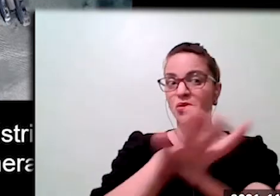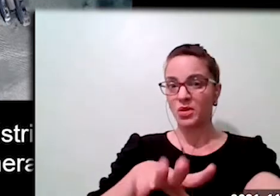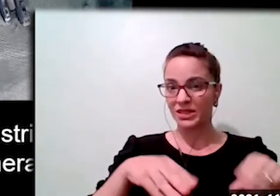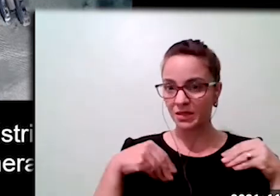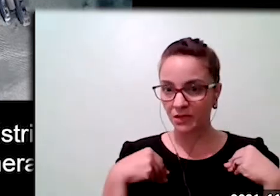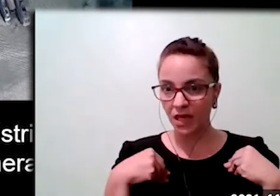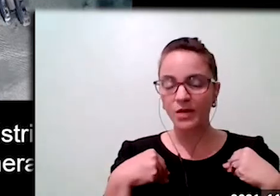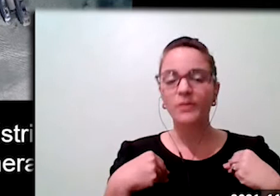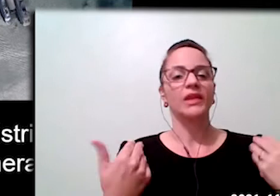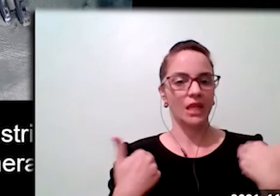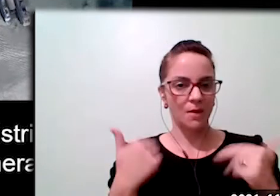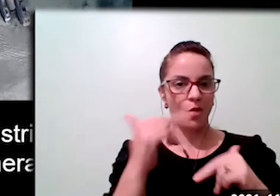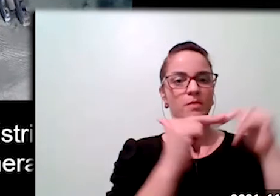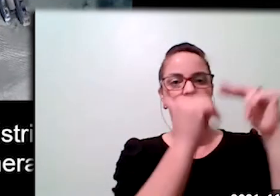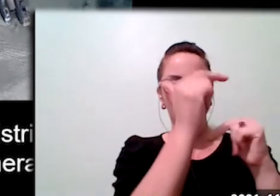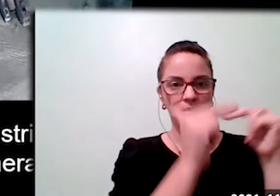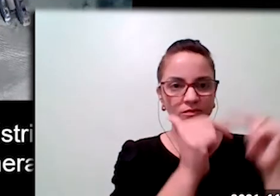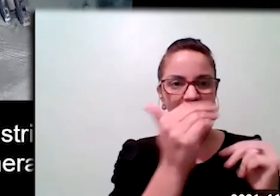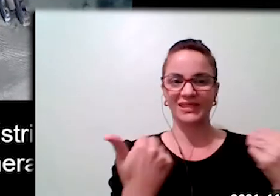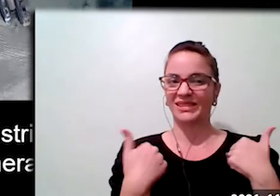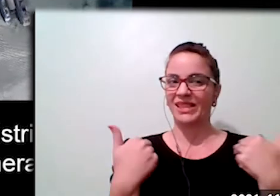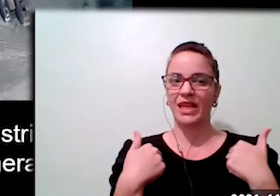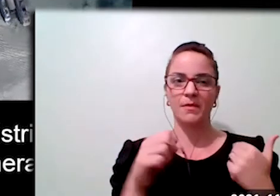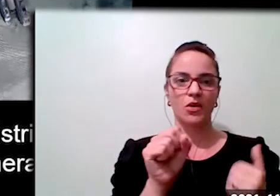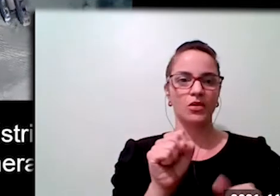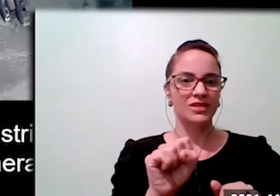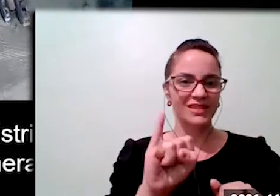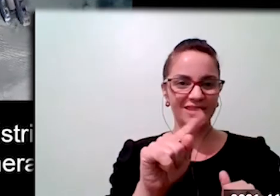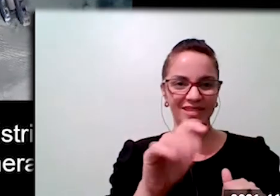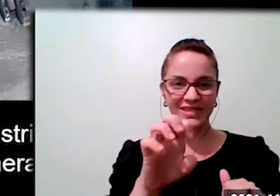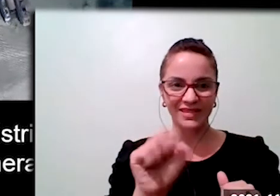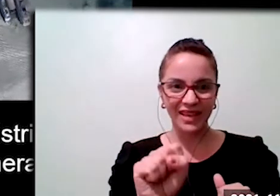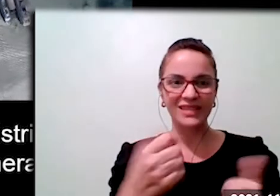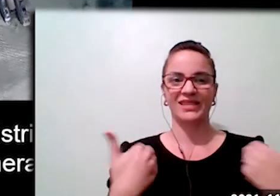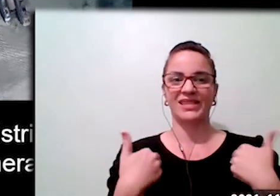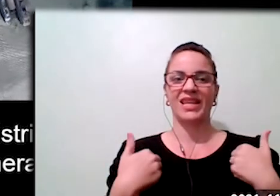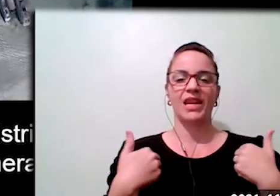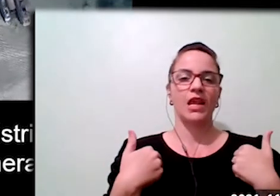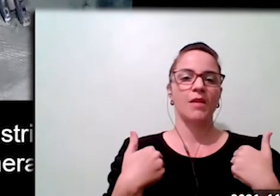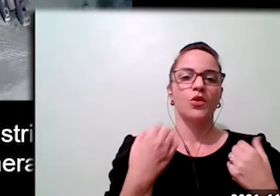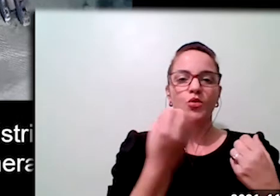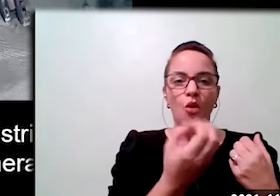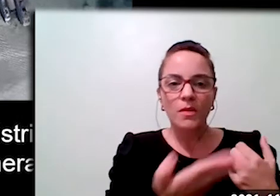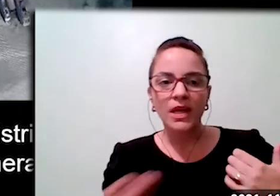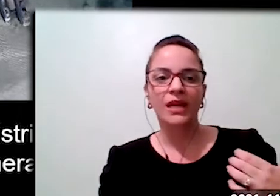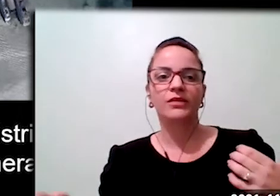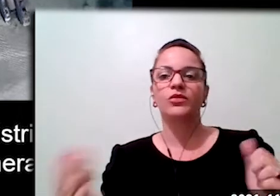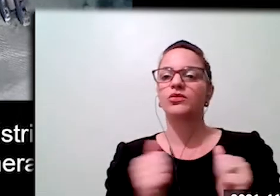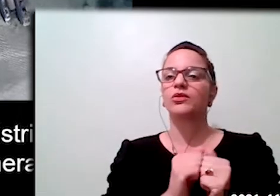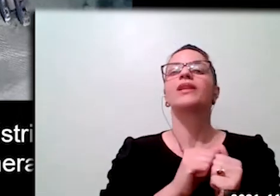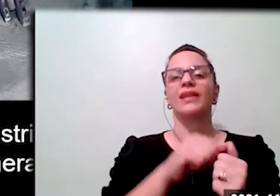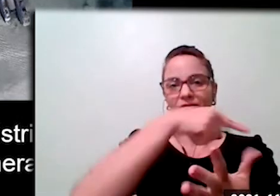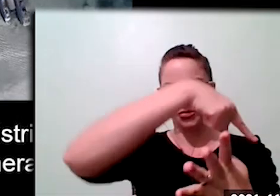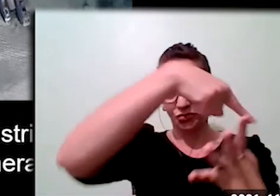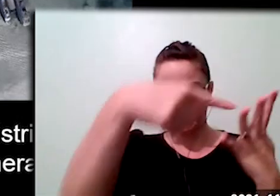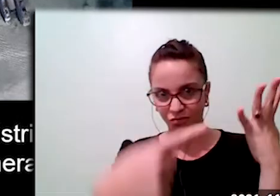have buildings, we have sites, we have structures, and we have objects within this district. Again, those qualifications